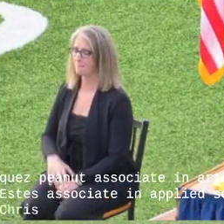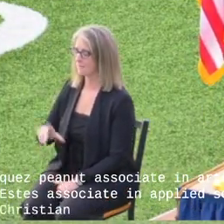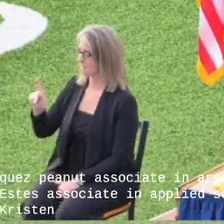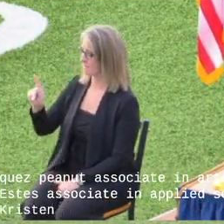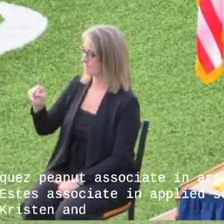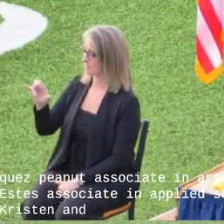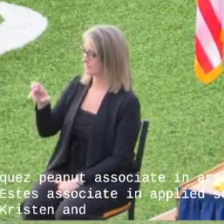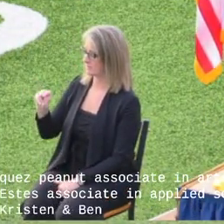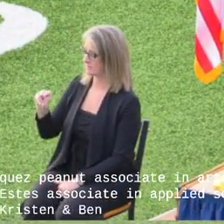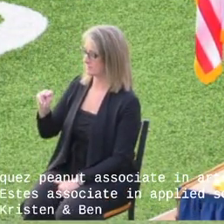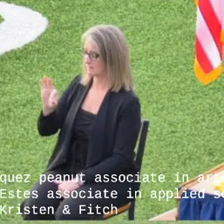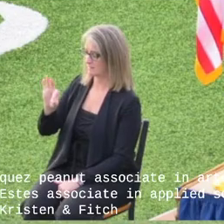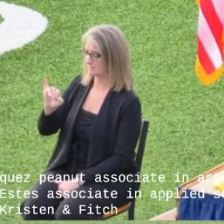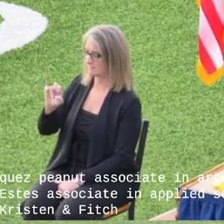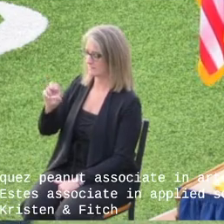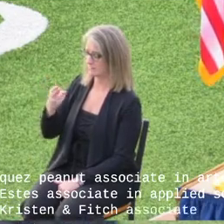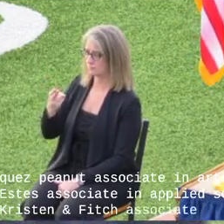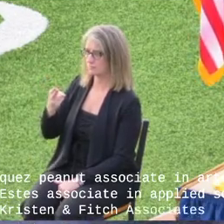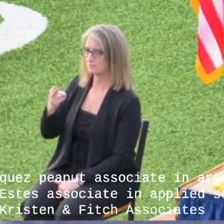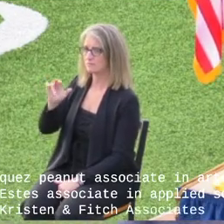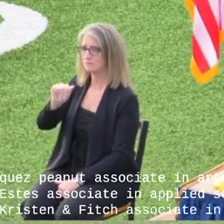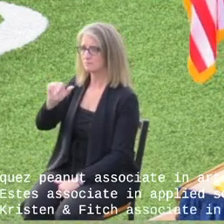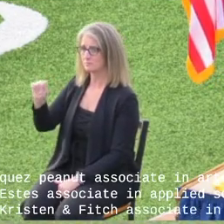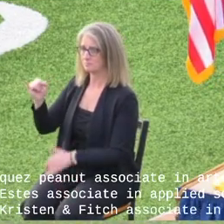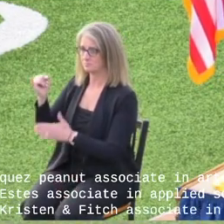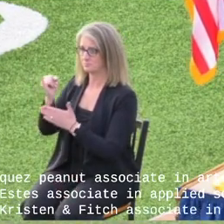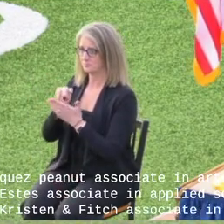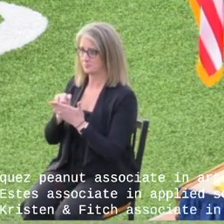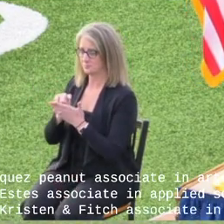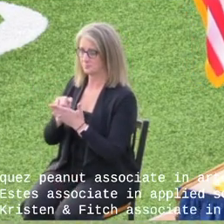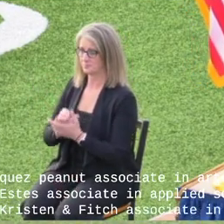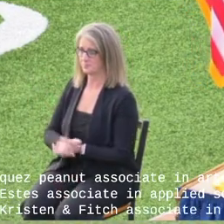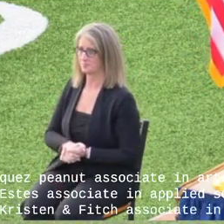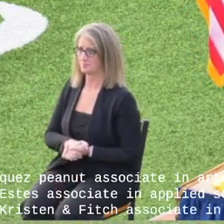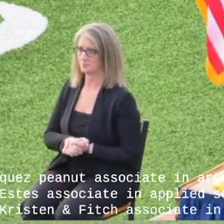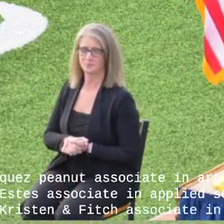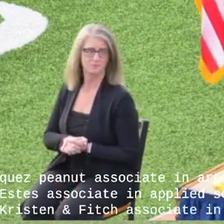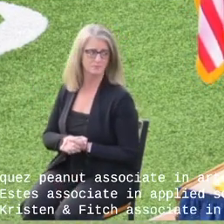Kirsten Ann Finch, Associate in Arts.